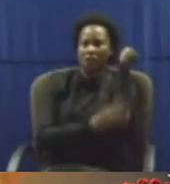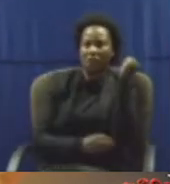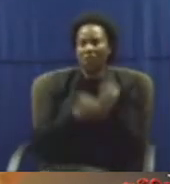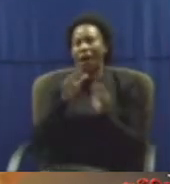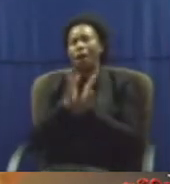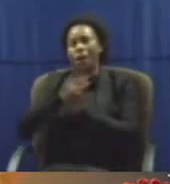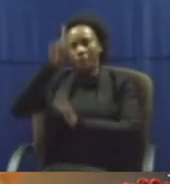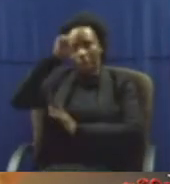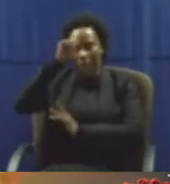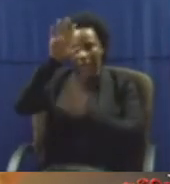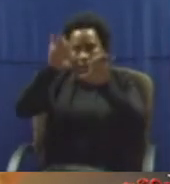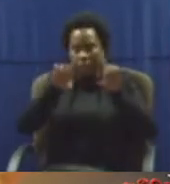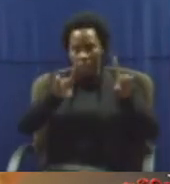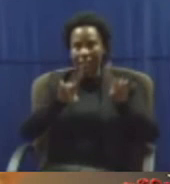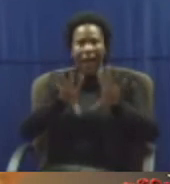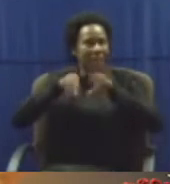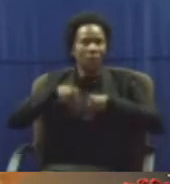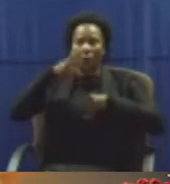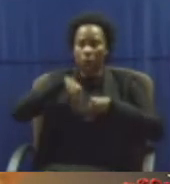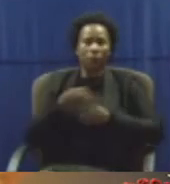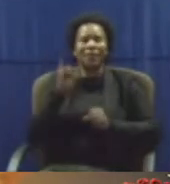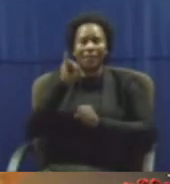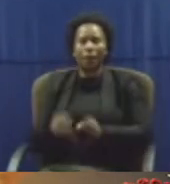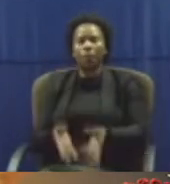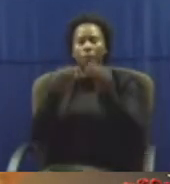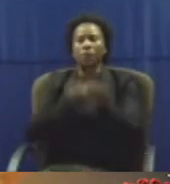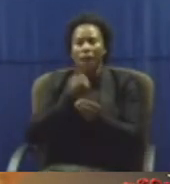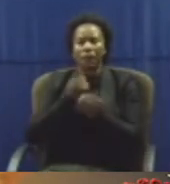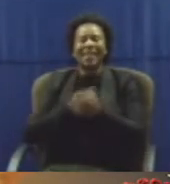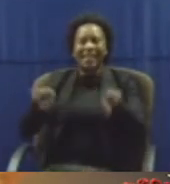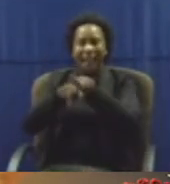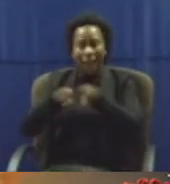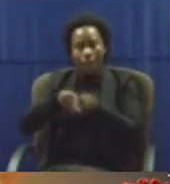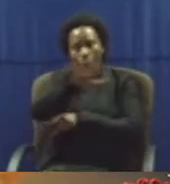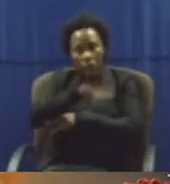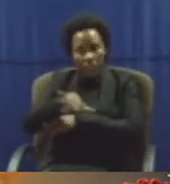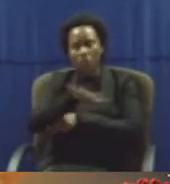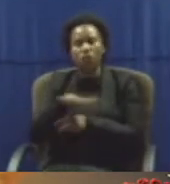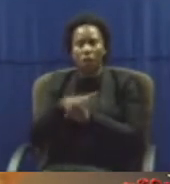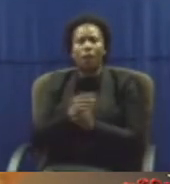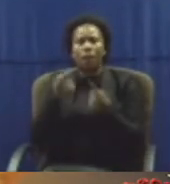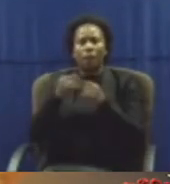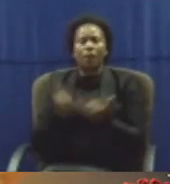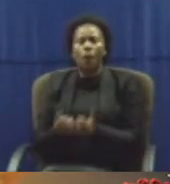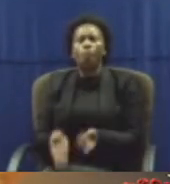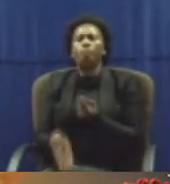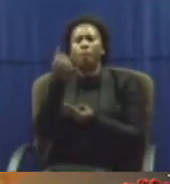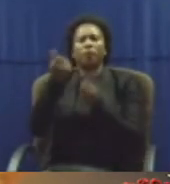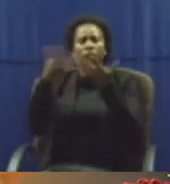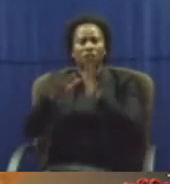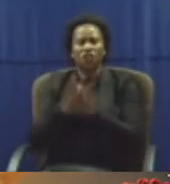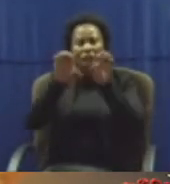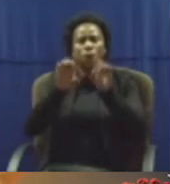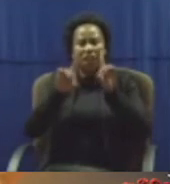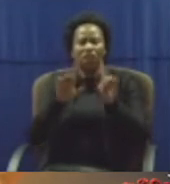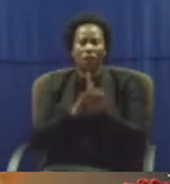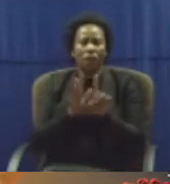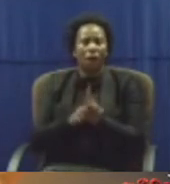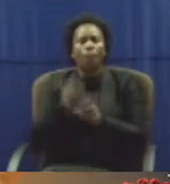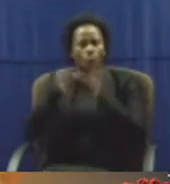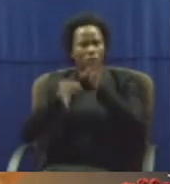is unacceptable that we still find ourselves in a similar position despite attaining political freedom. Our education system still